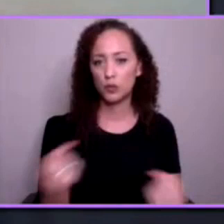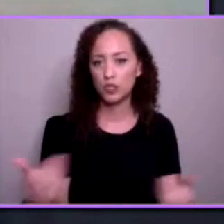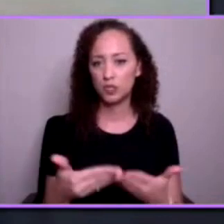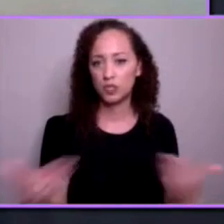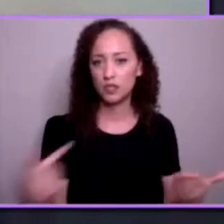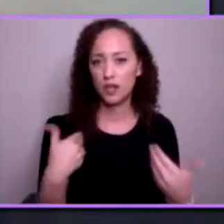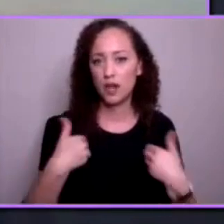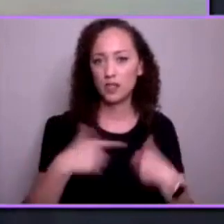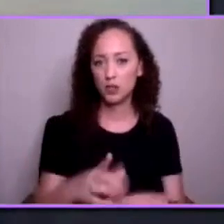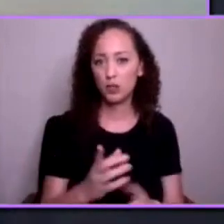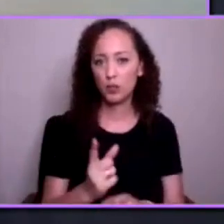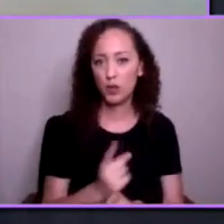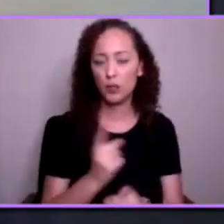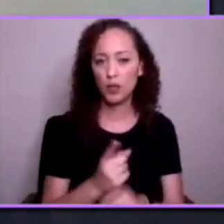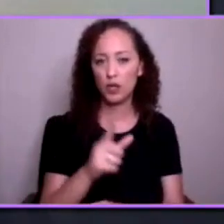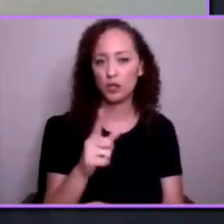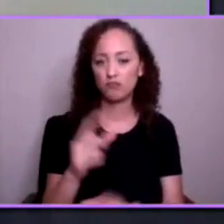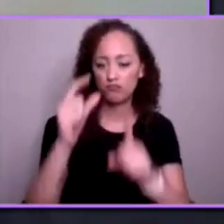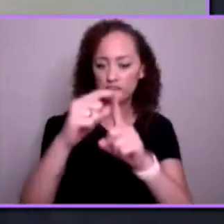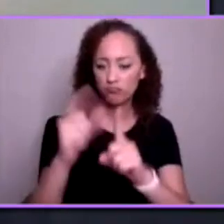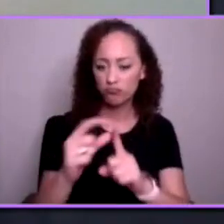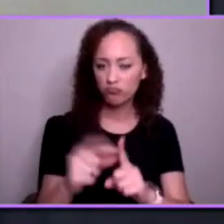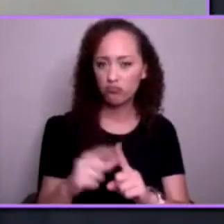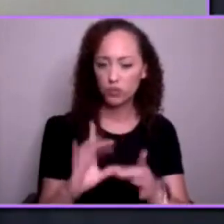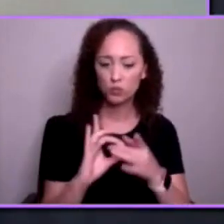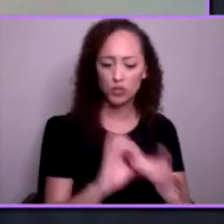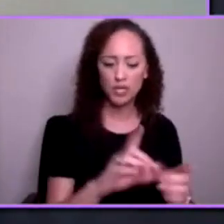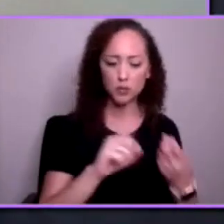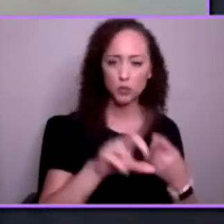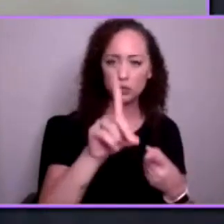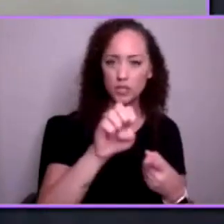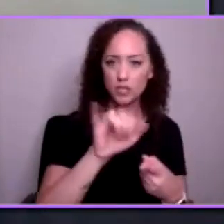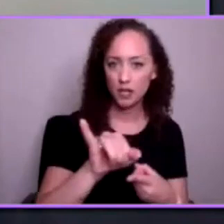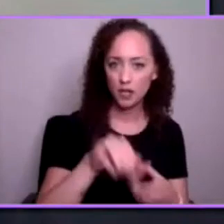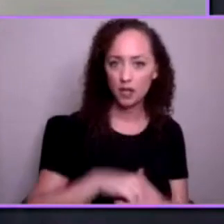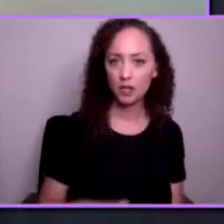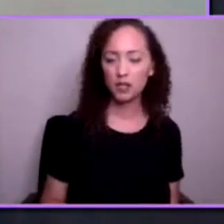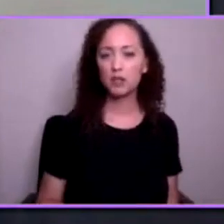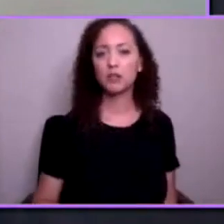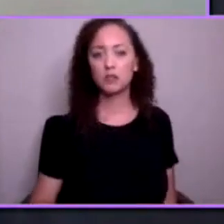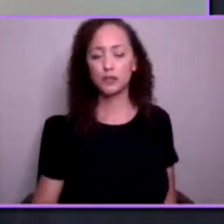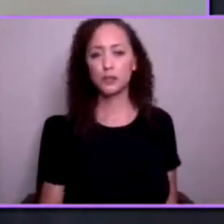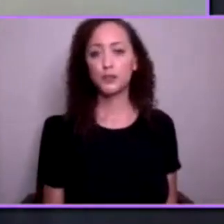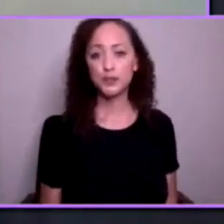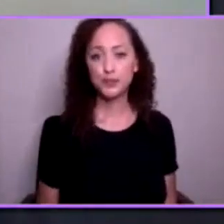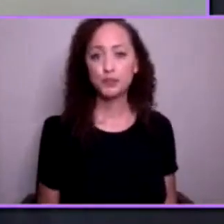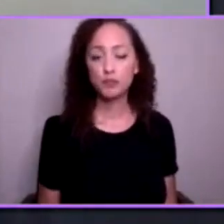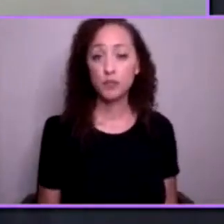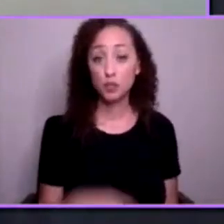of language as it relates to DEI. So this is a